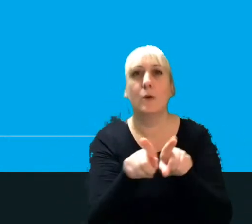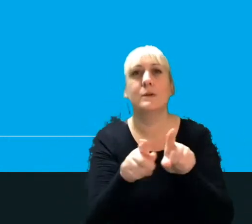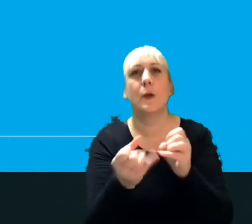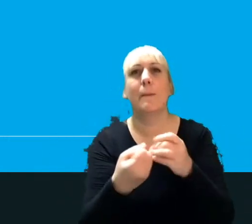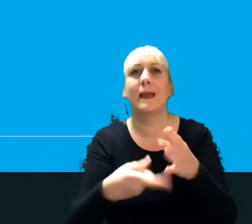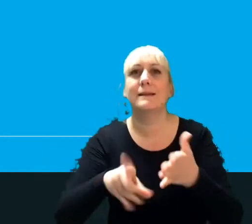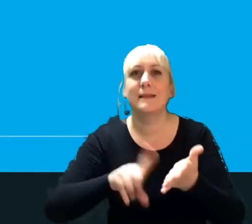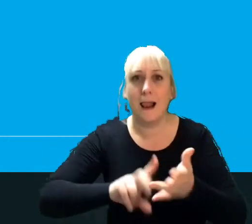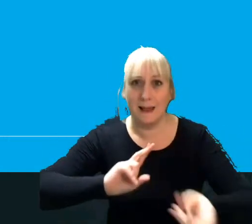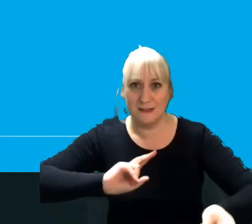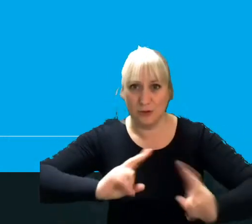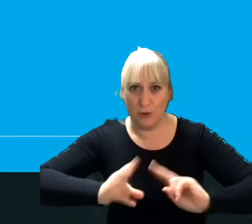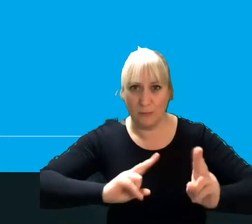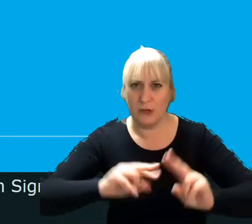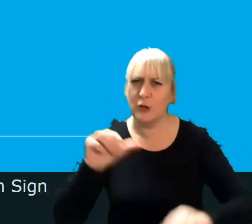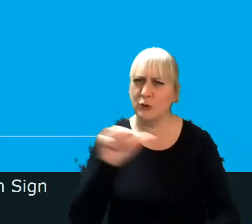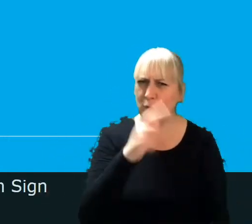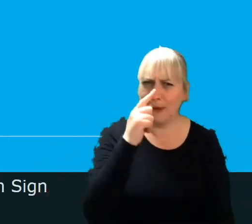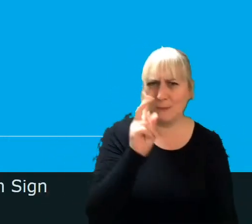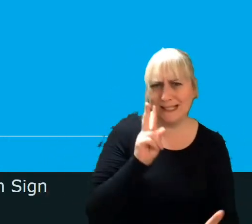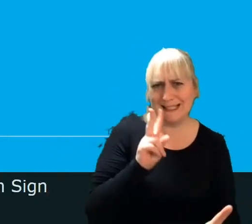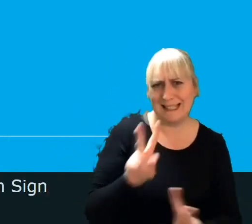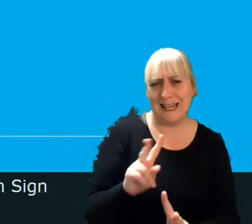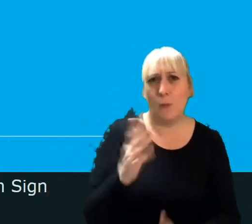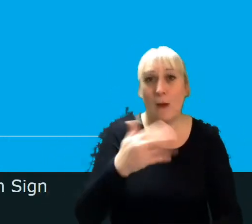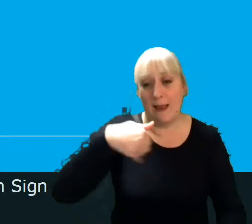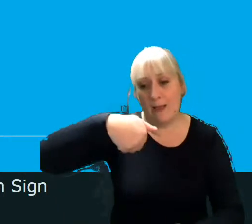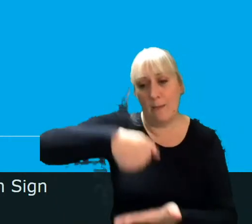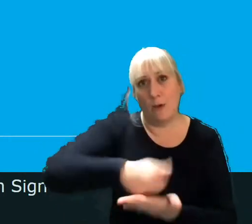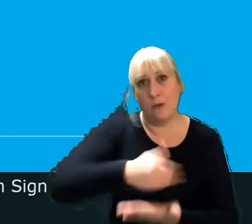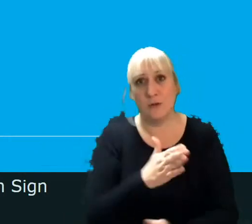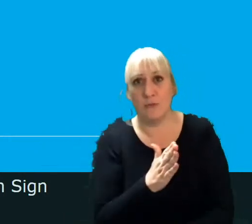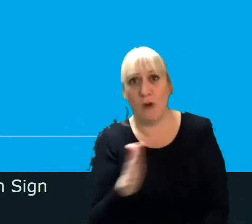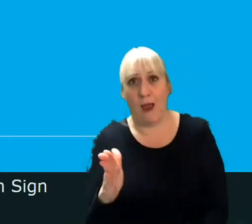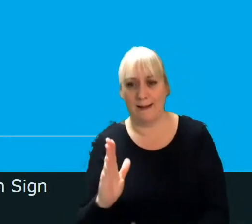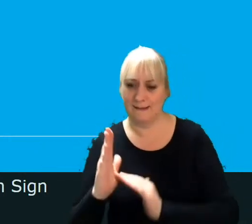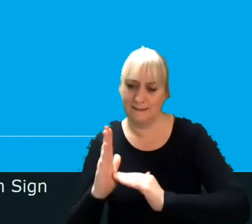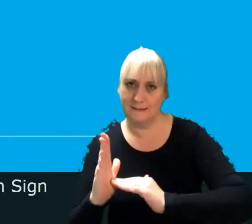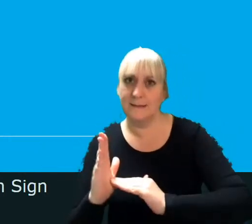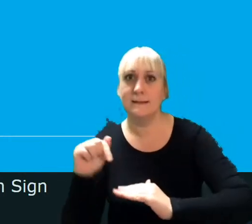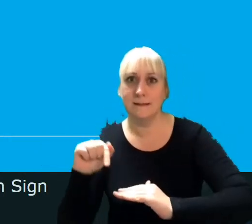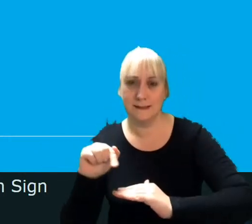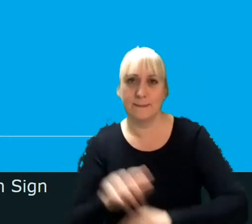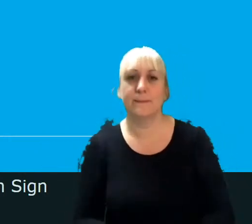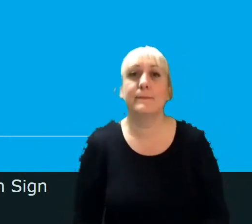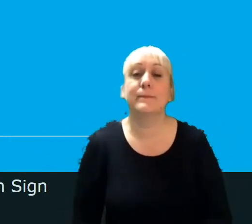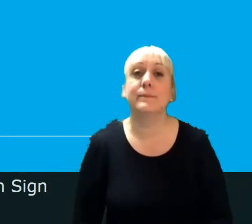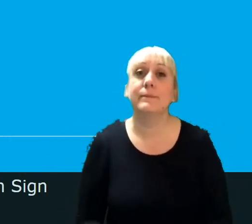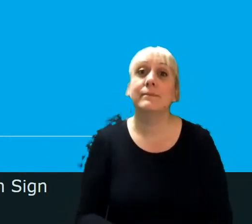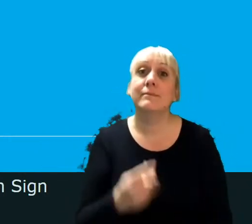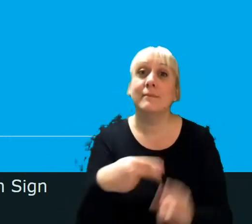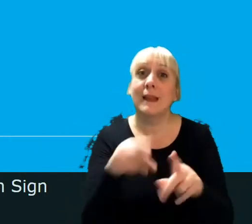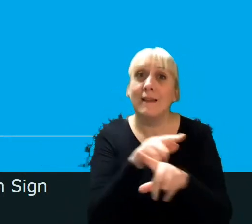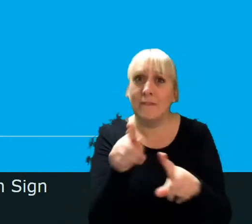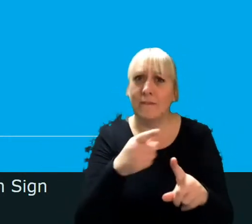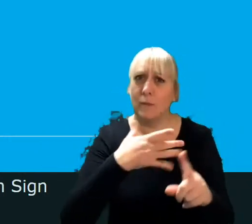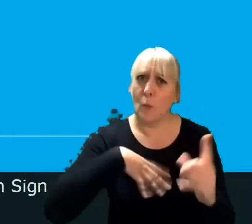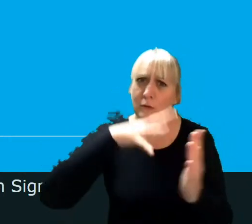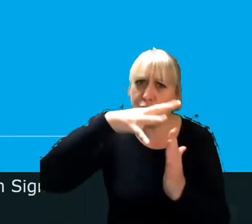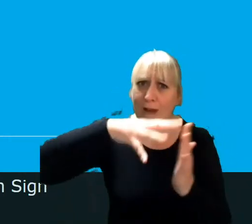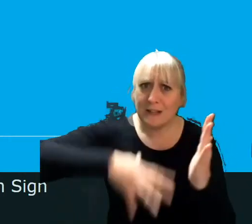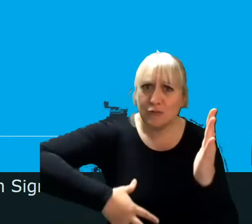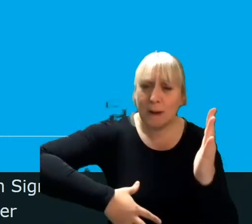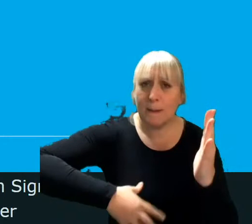should be visible to you in the bottom right-hand corner of your screen. For anyone wishing to have a transcript of the event, this will